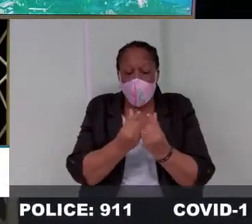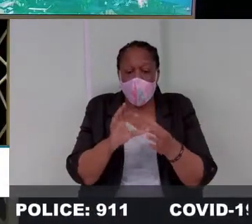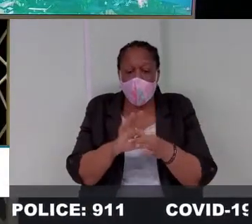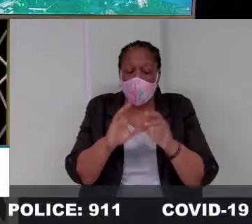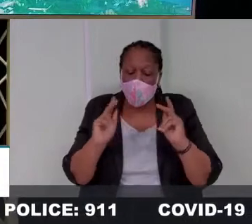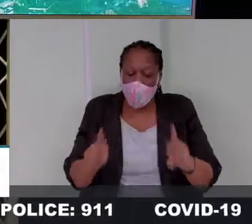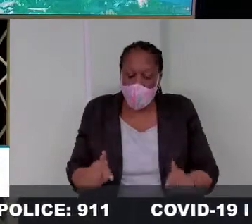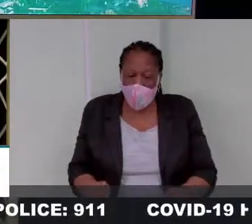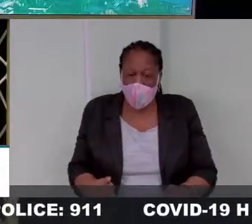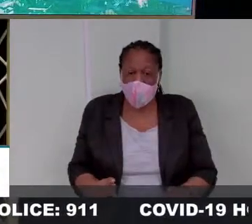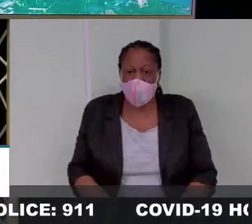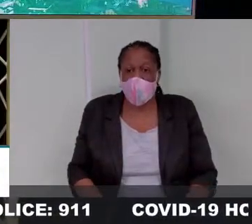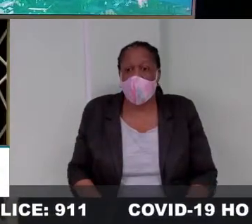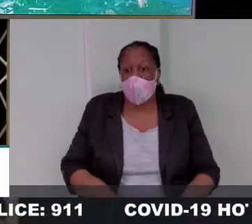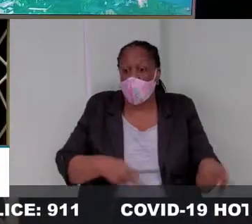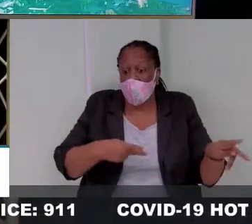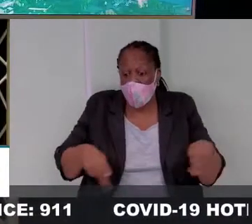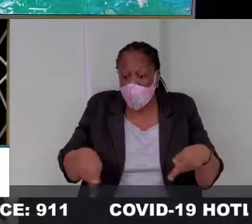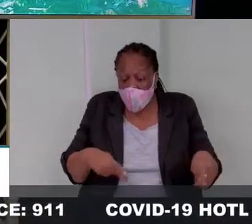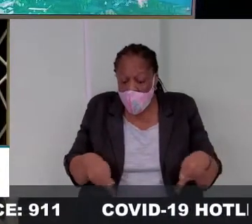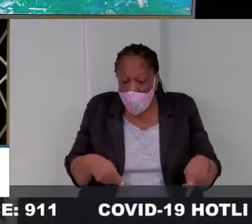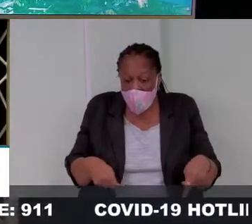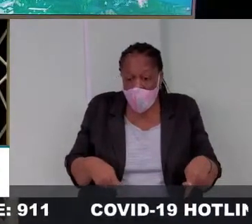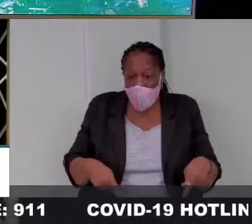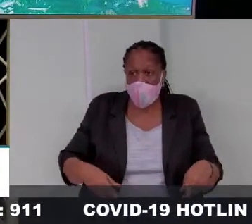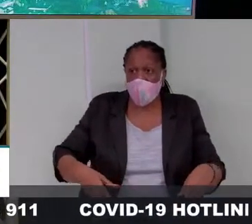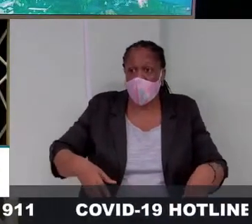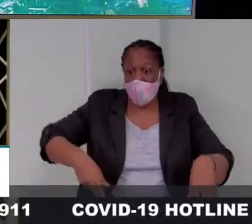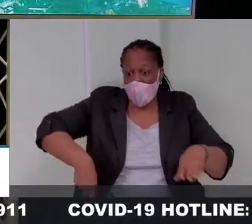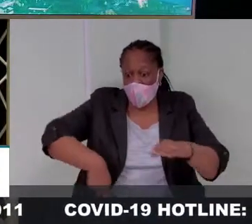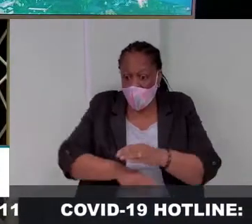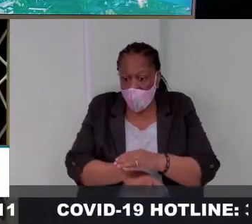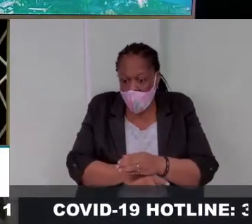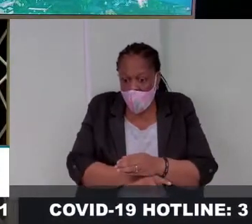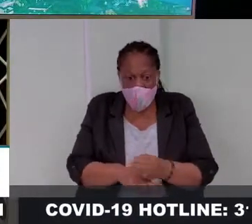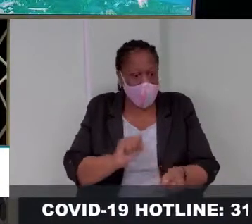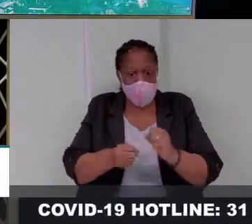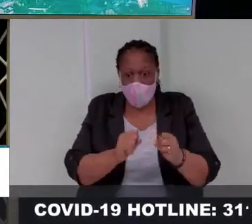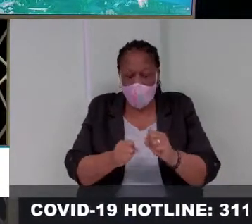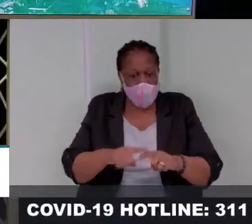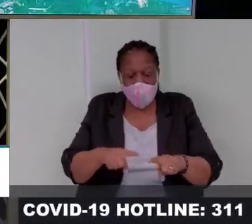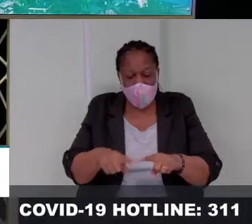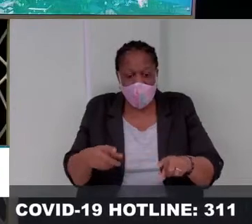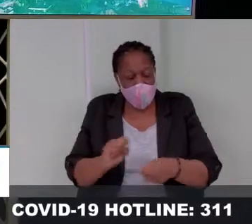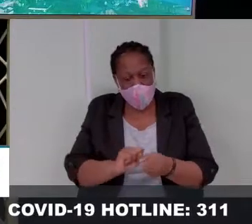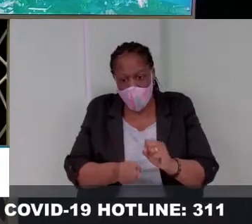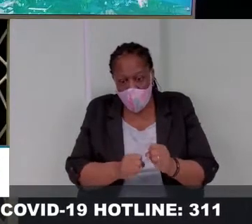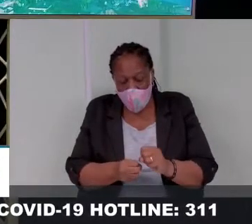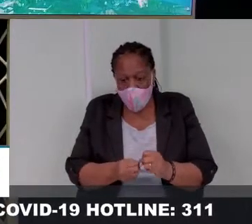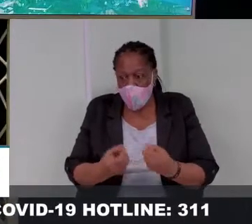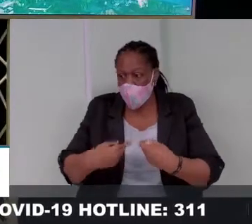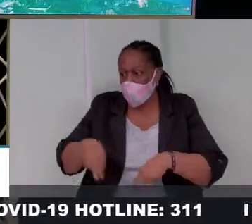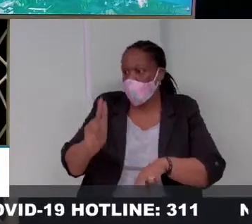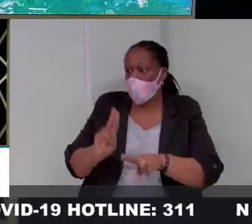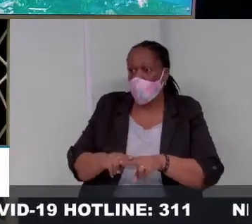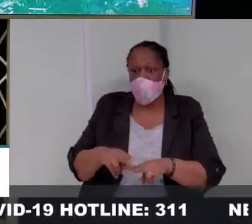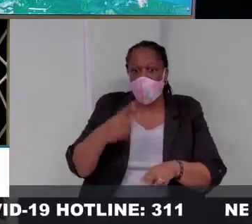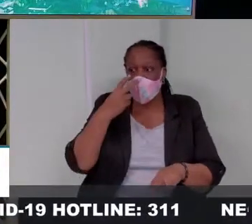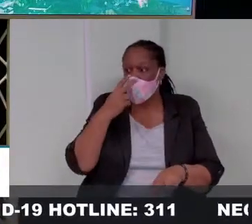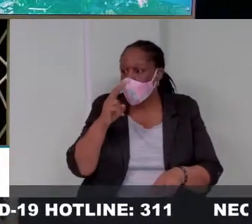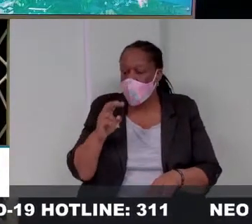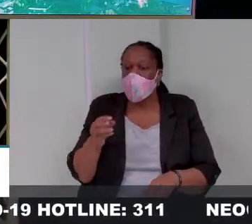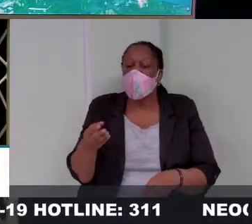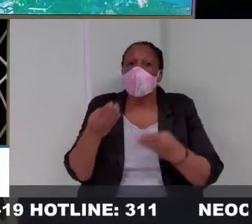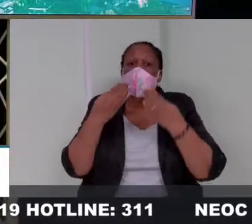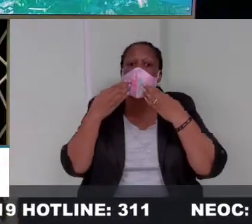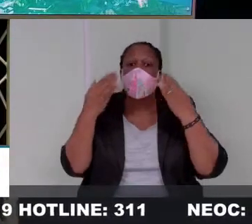responsibility. If we do not exercise personal responsibility, St. Kitts and Nevis could become what some of our regional